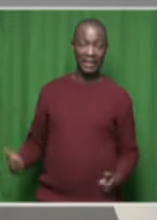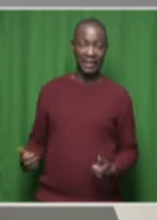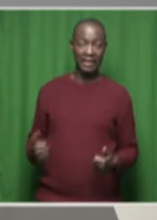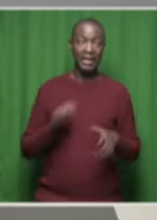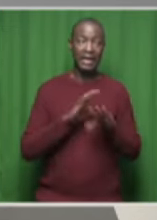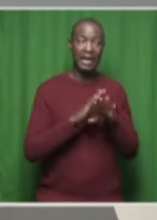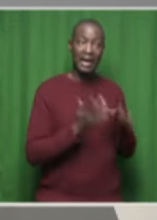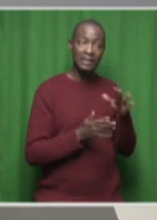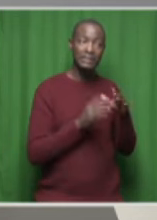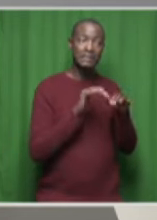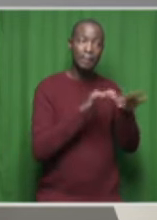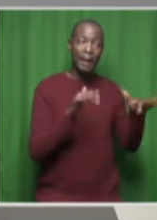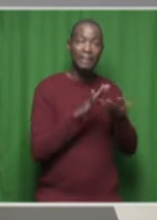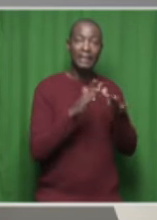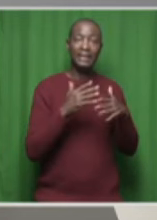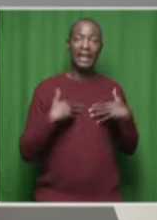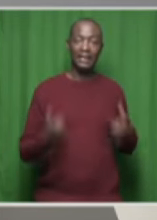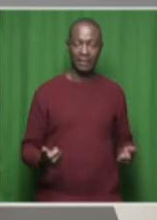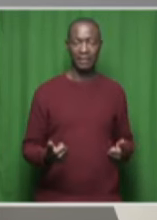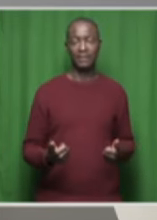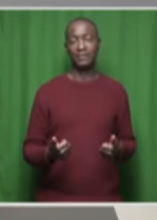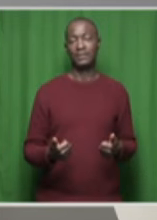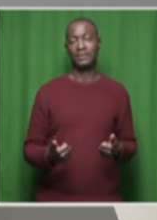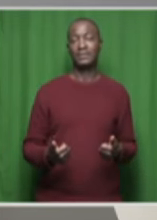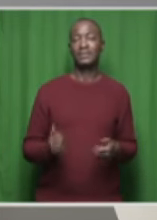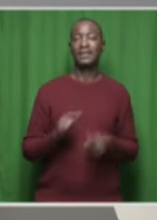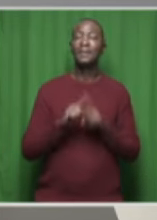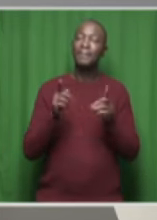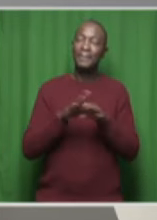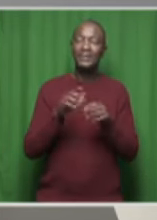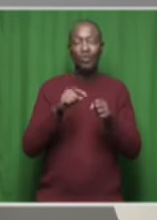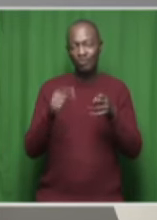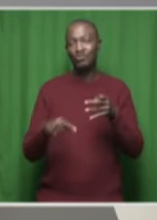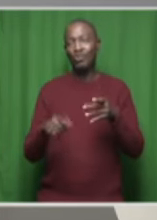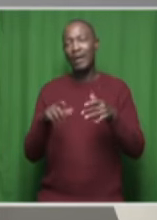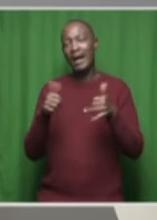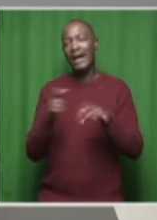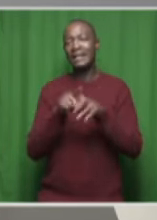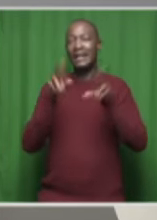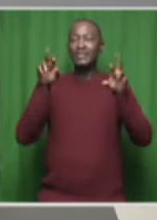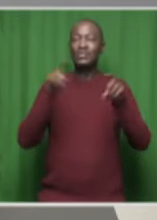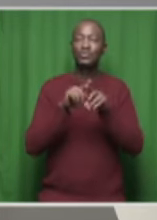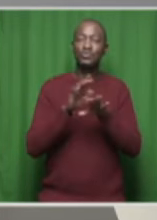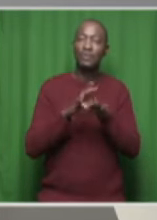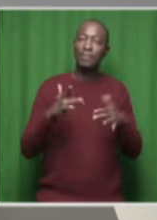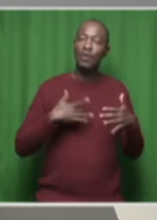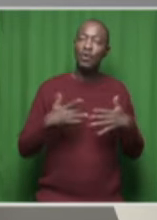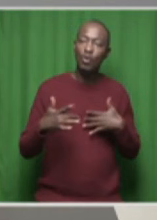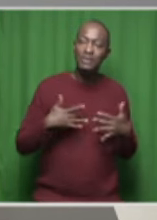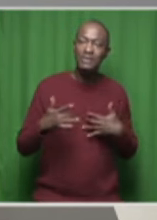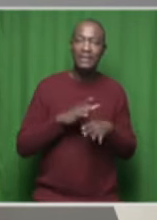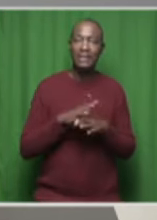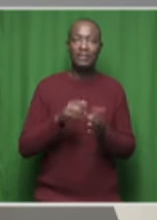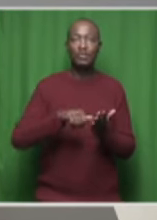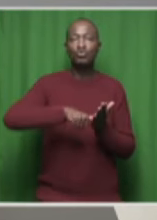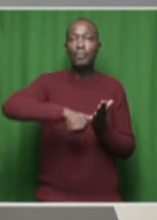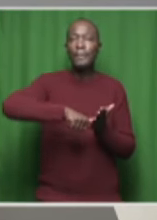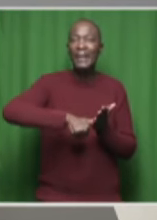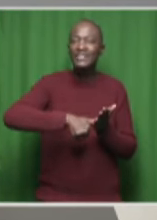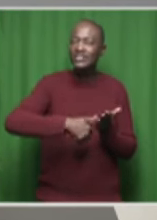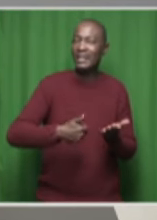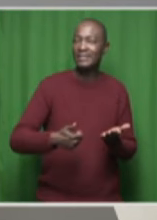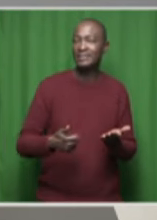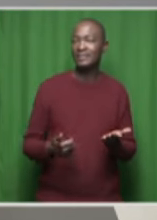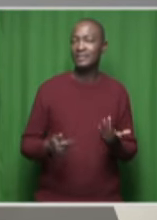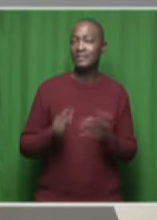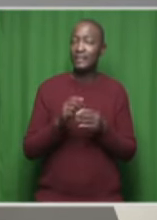and what is happening for the majority in public health. But there are also other issues. I'm deeply concerned by what is happening to pensioners and the fact that